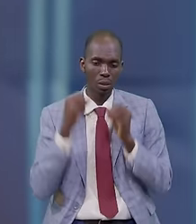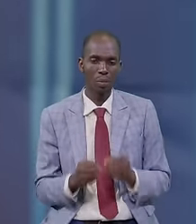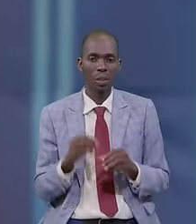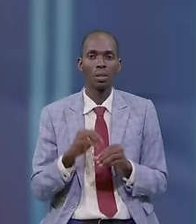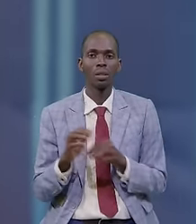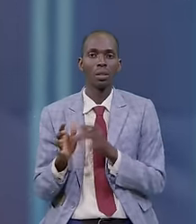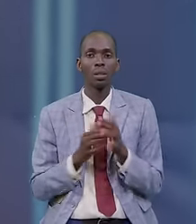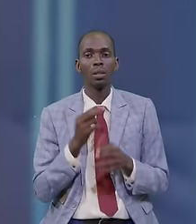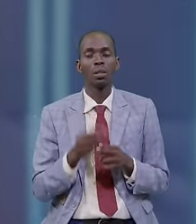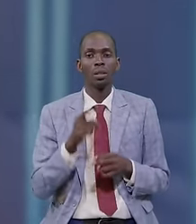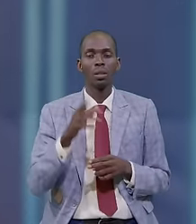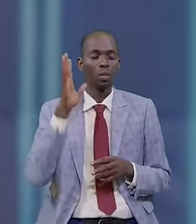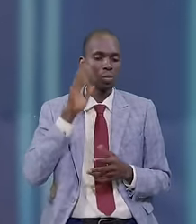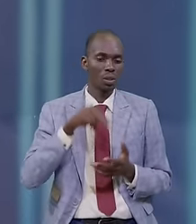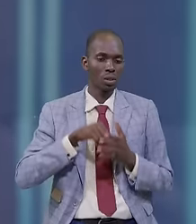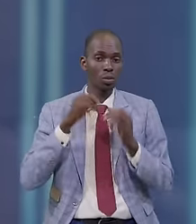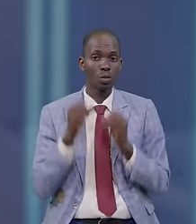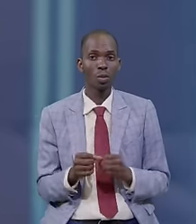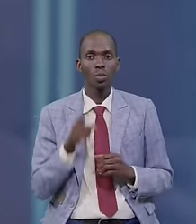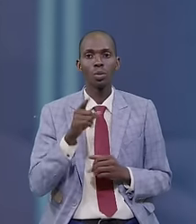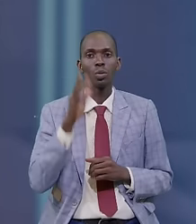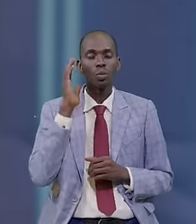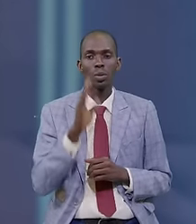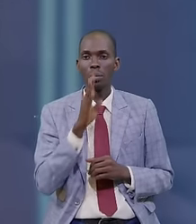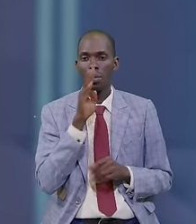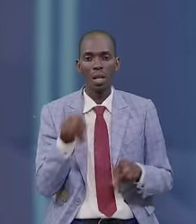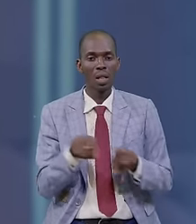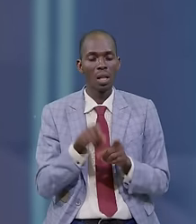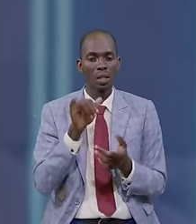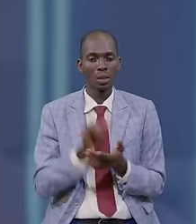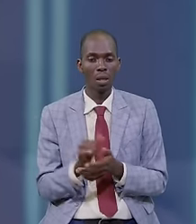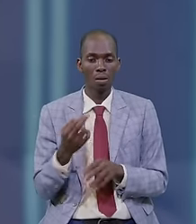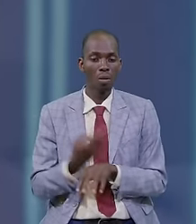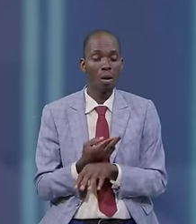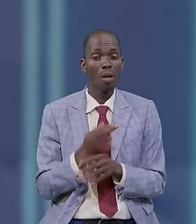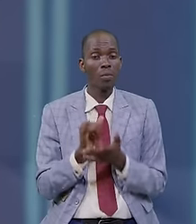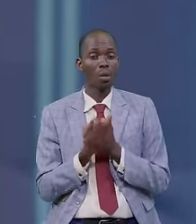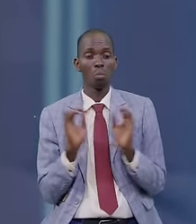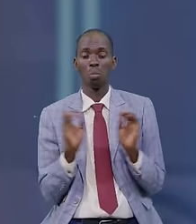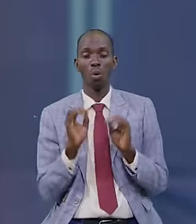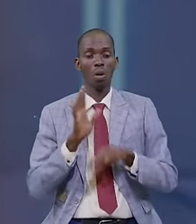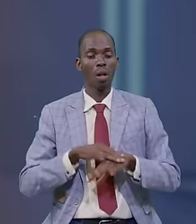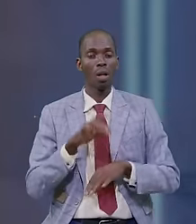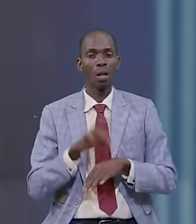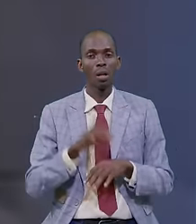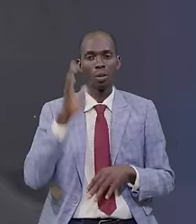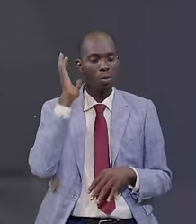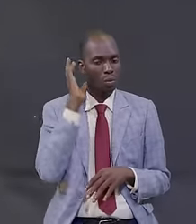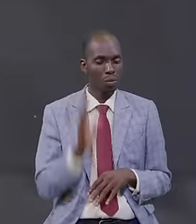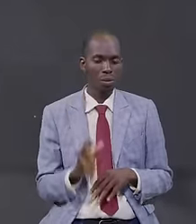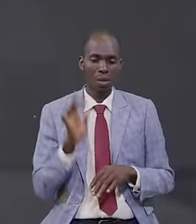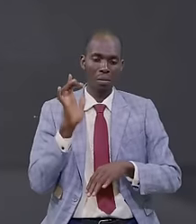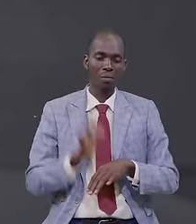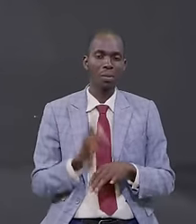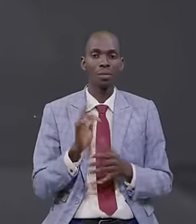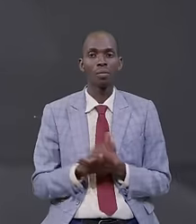You'll stand fast. You'll be like that rock that nothing on earth will move.